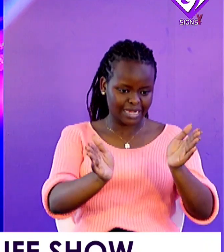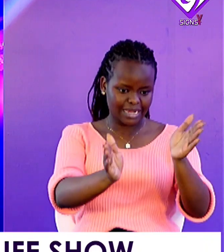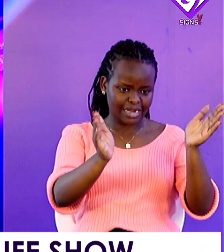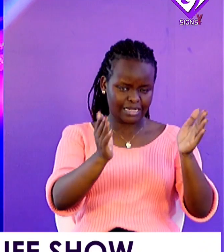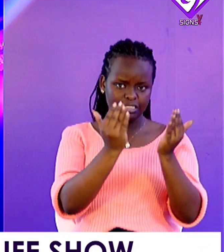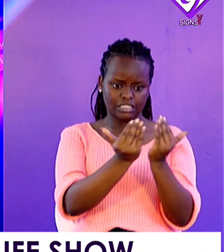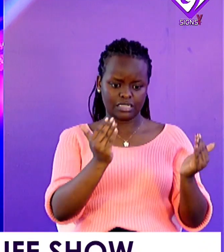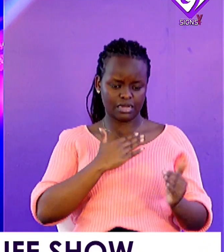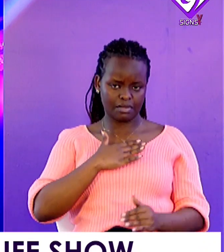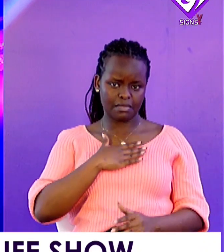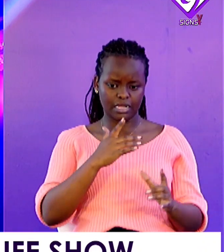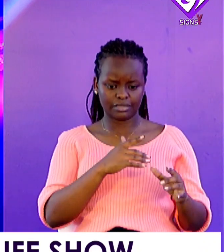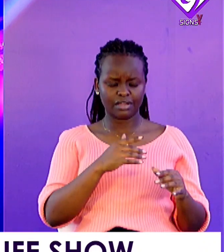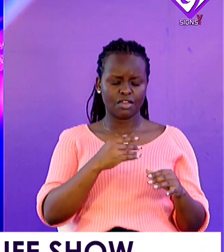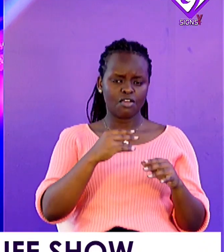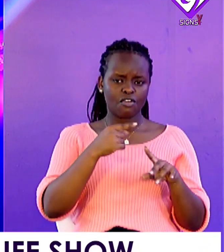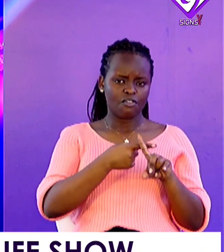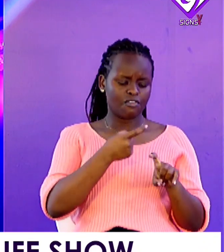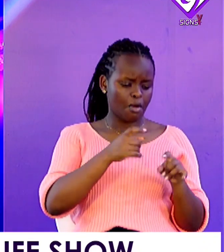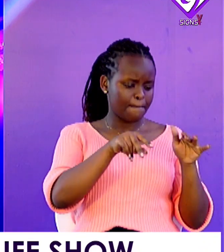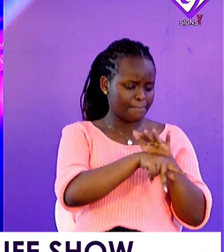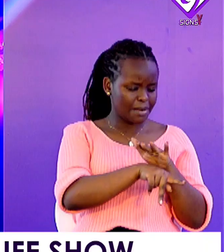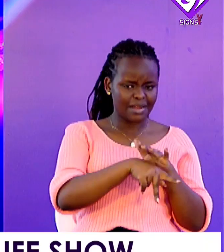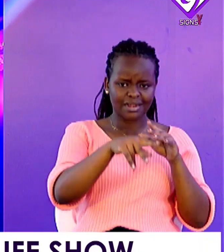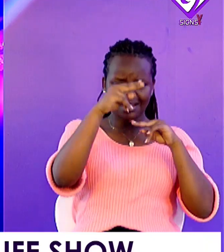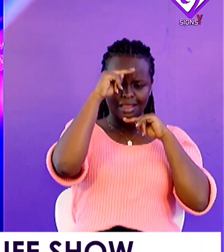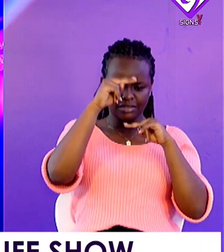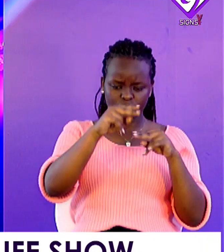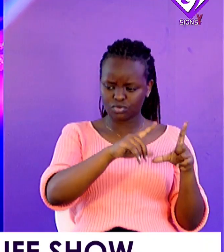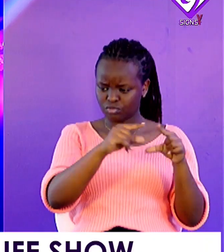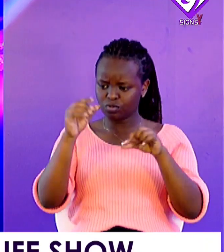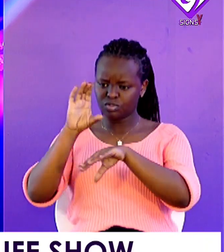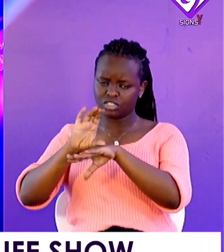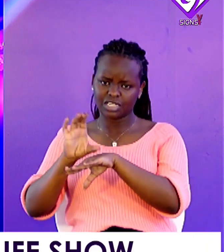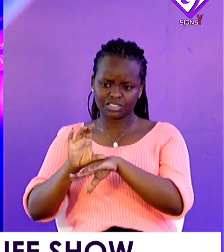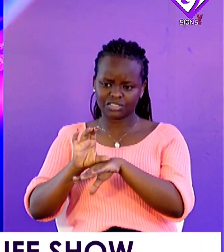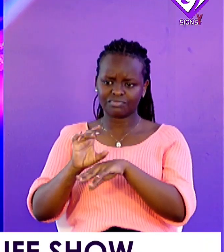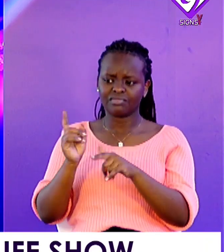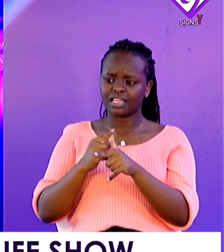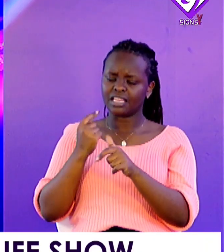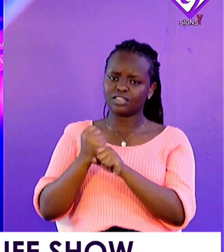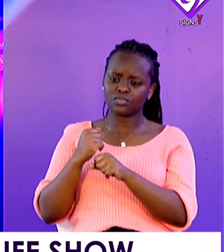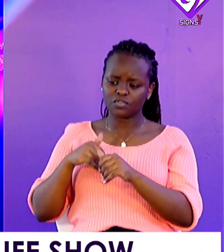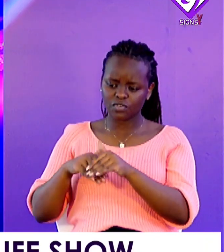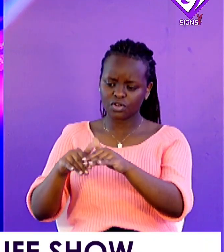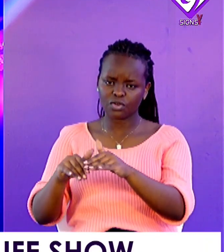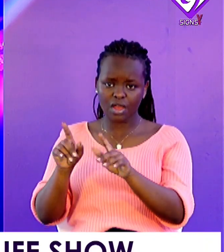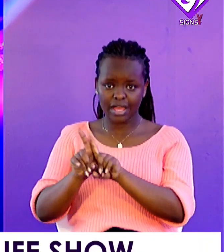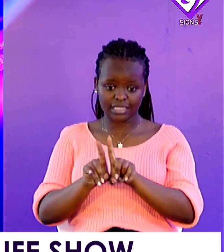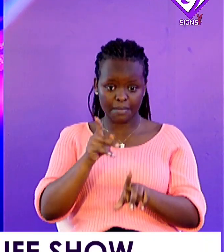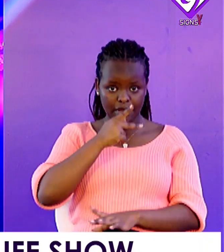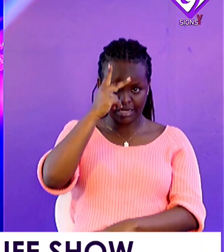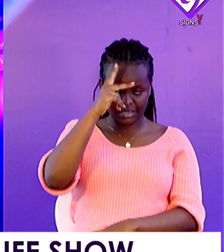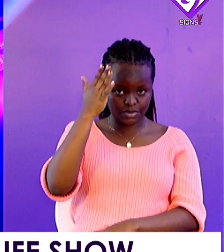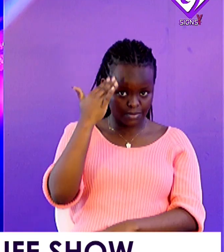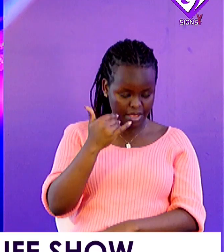school to go to church and attend what is required of them as a parent, because it's my role